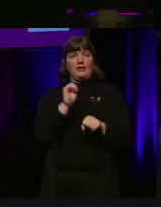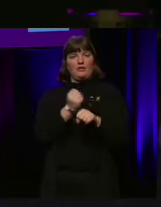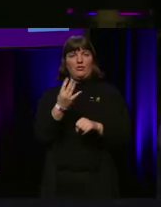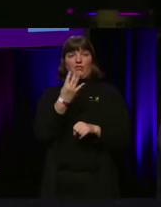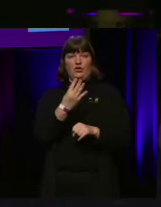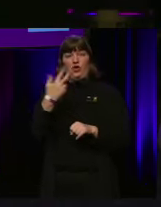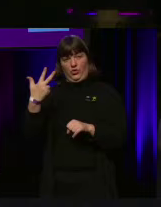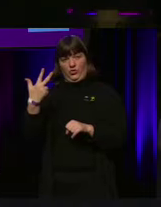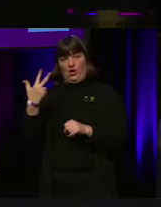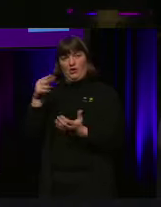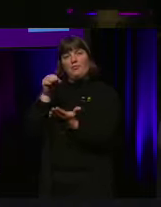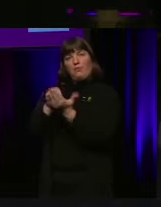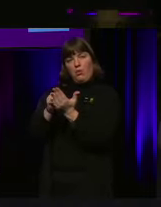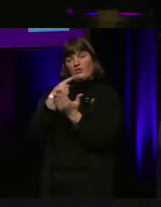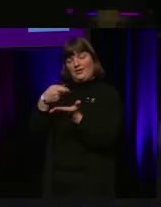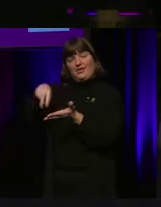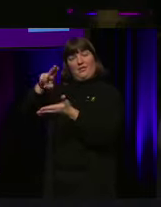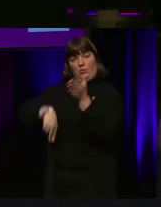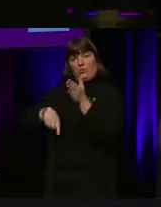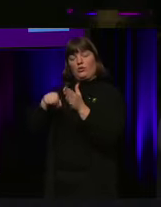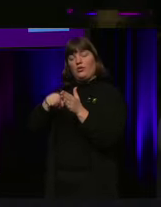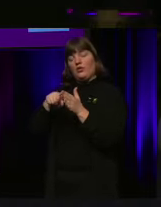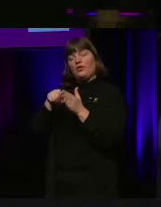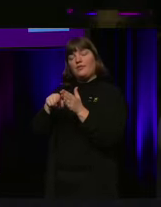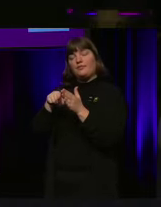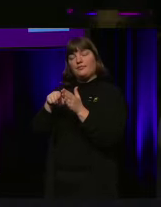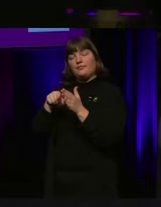says that this declaration is